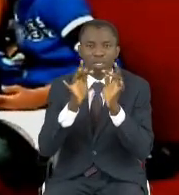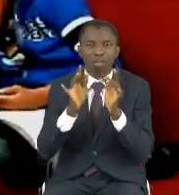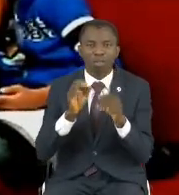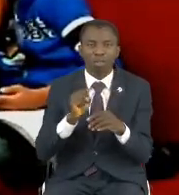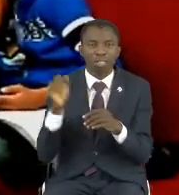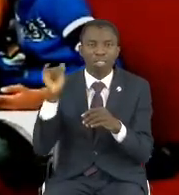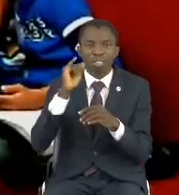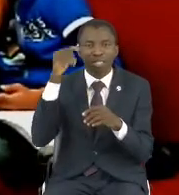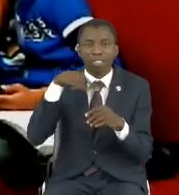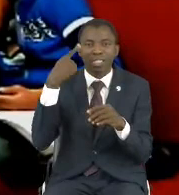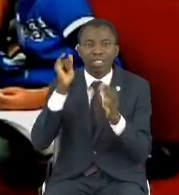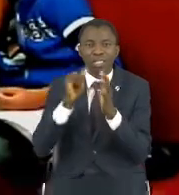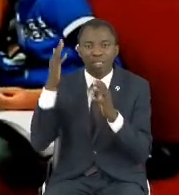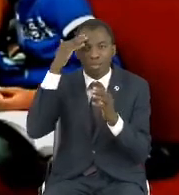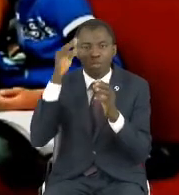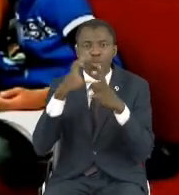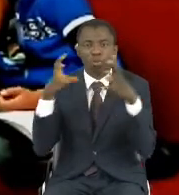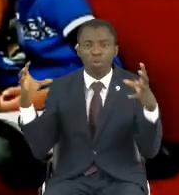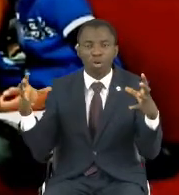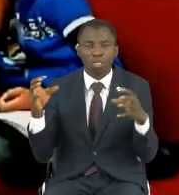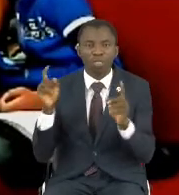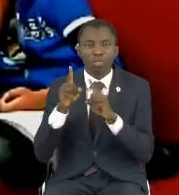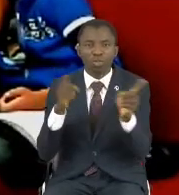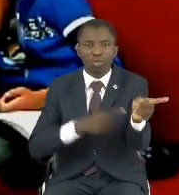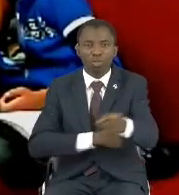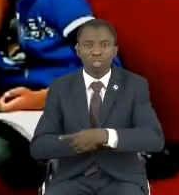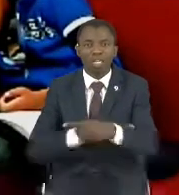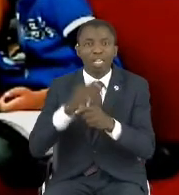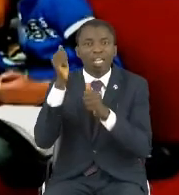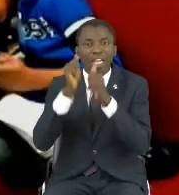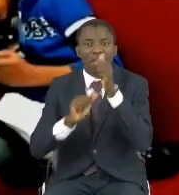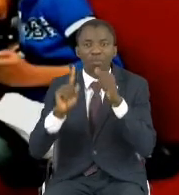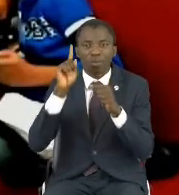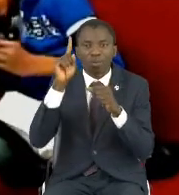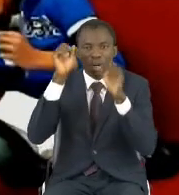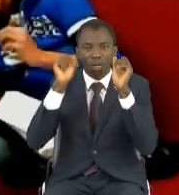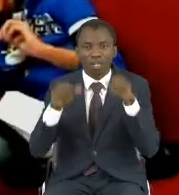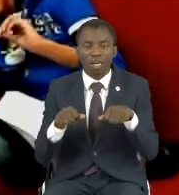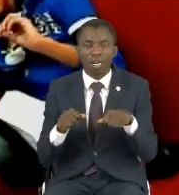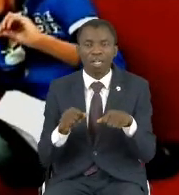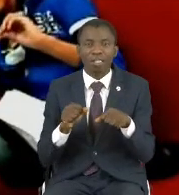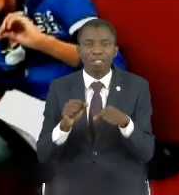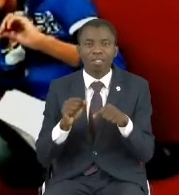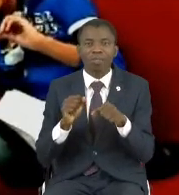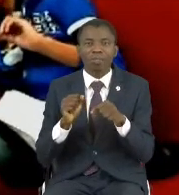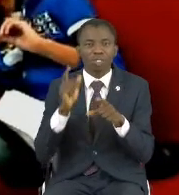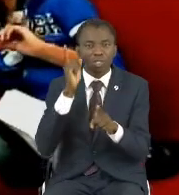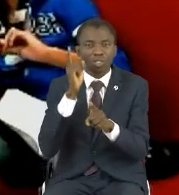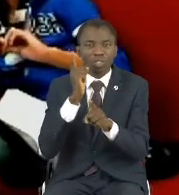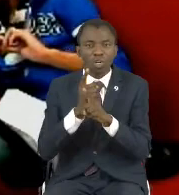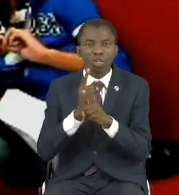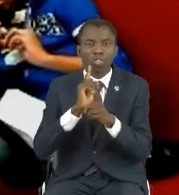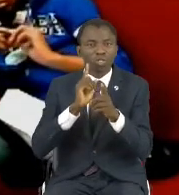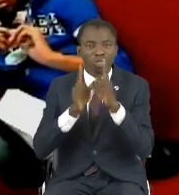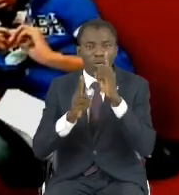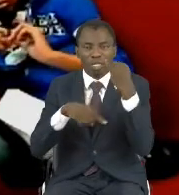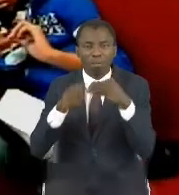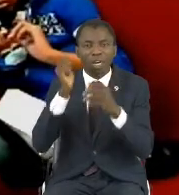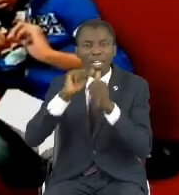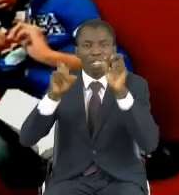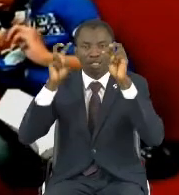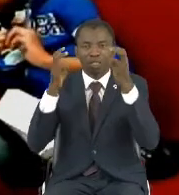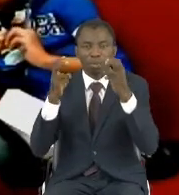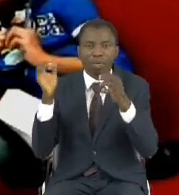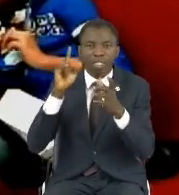so much today. Anybody can know about any subject. Just click on the line and Google that. And you have the